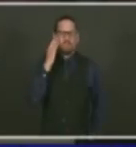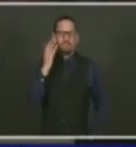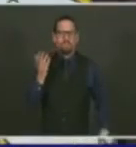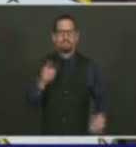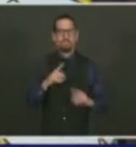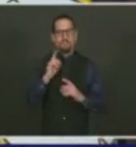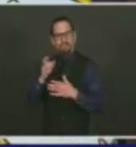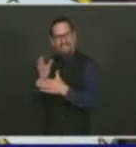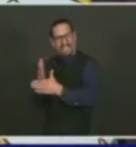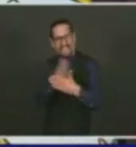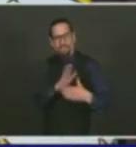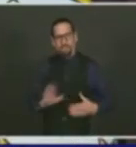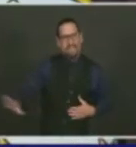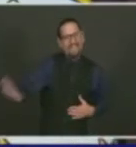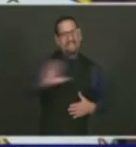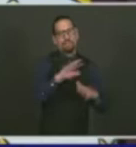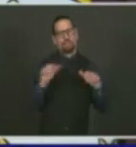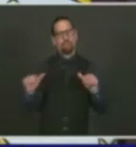Listen,